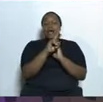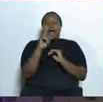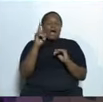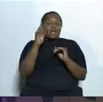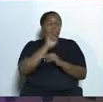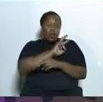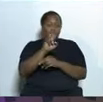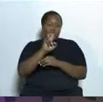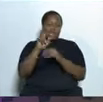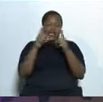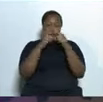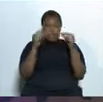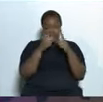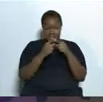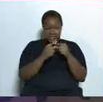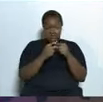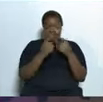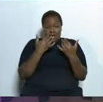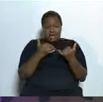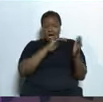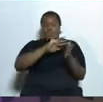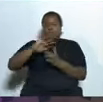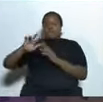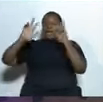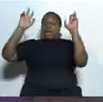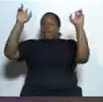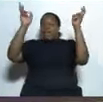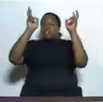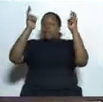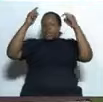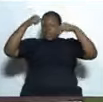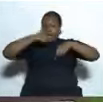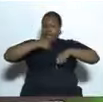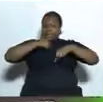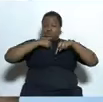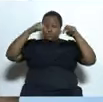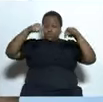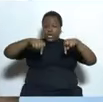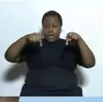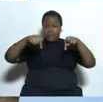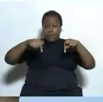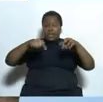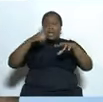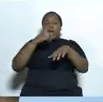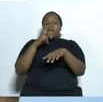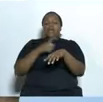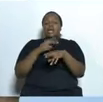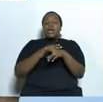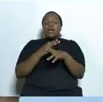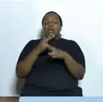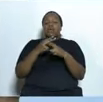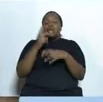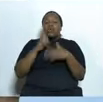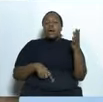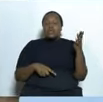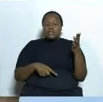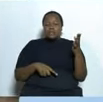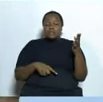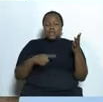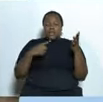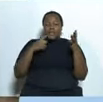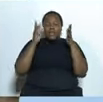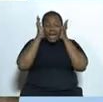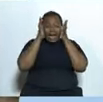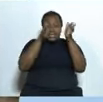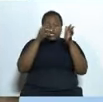messages. Our title tonight, the message tonight, is called The Fatal Attraction of the Cults.